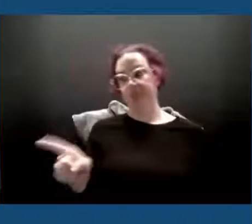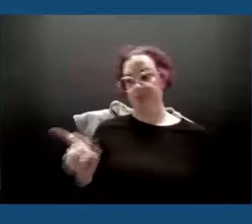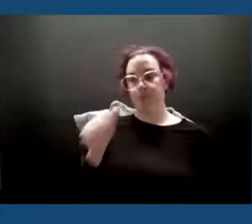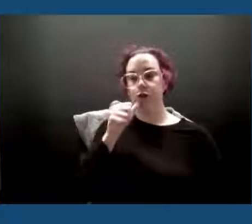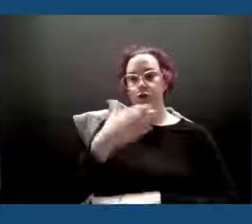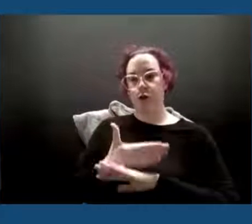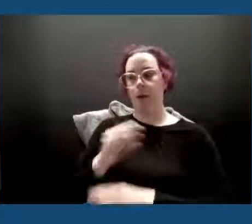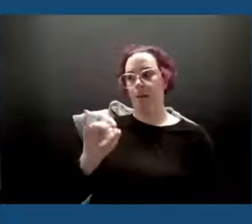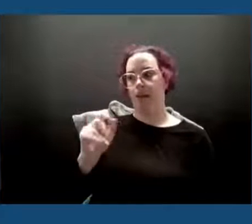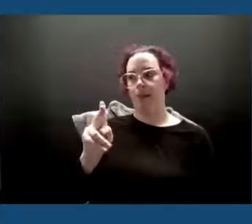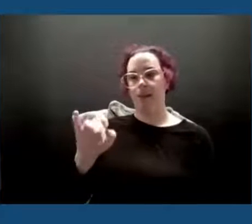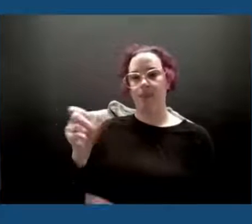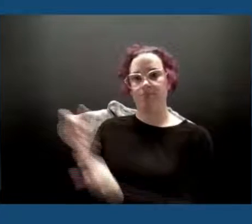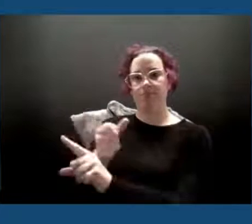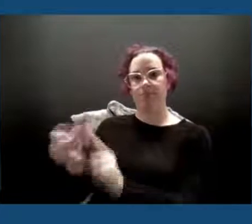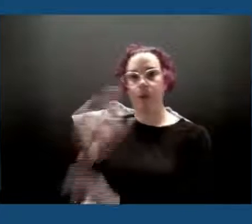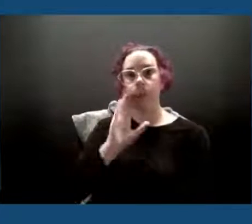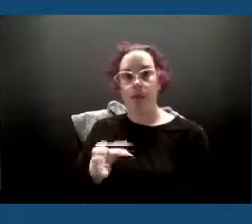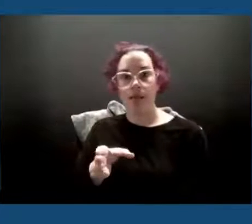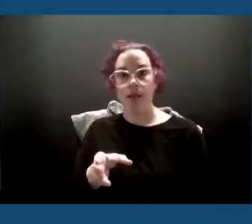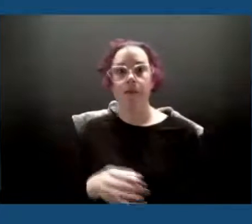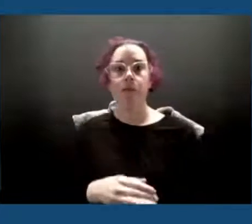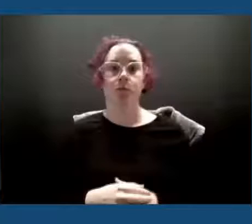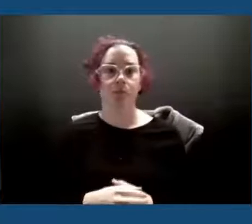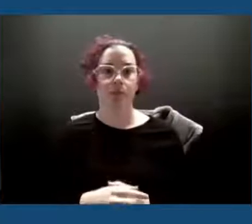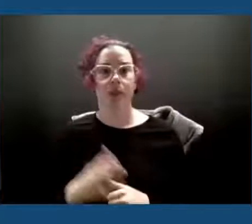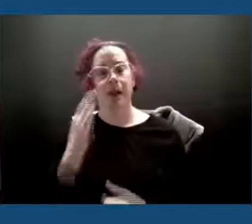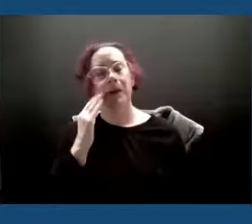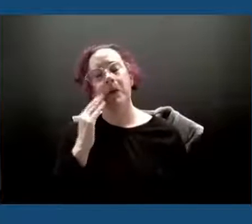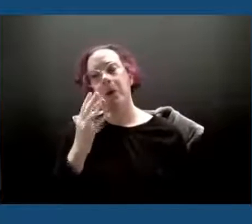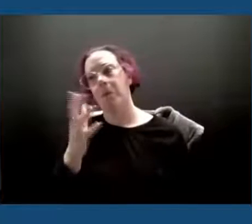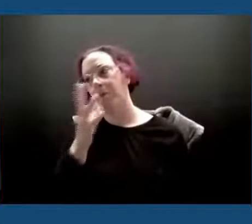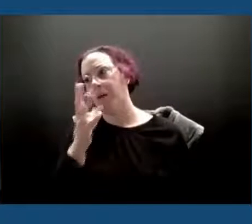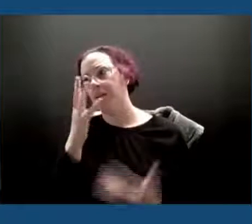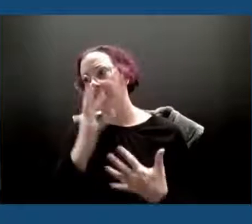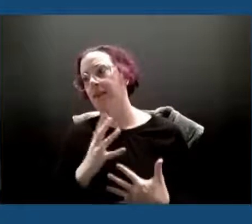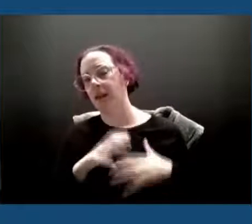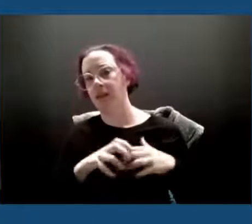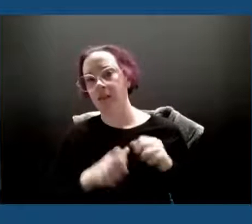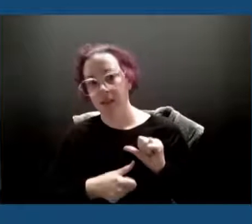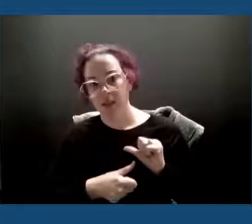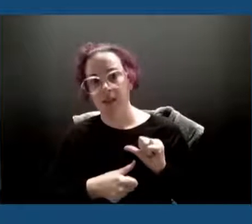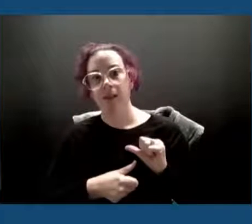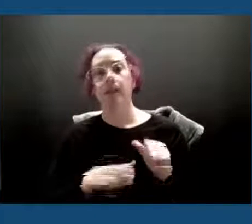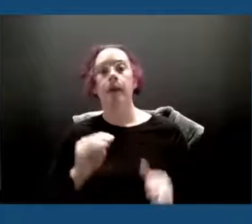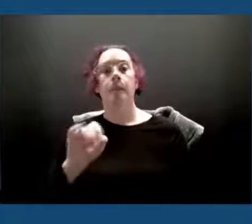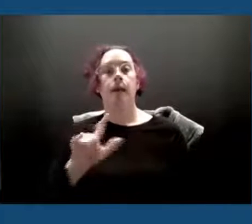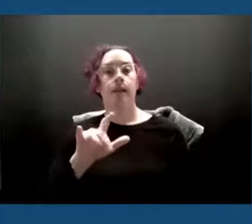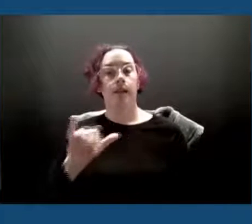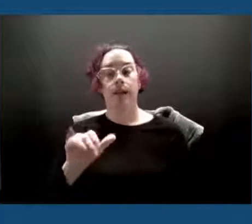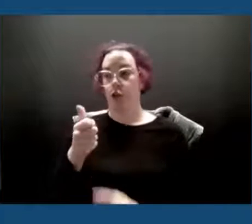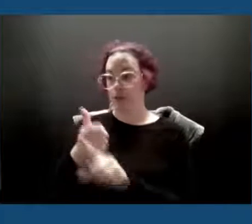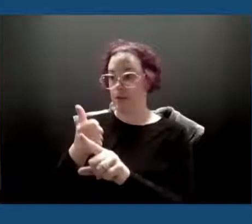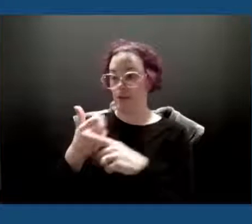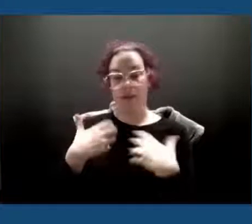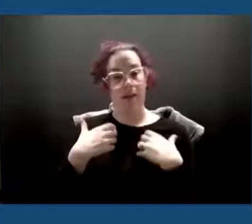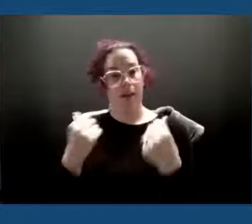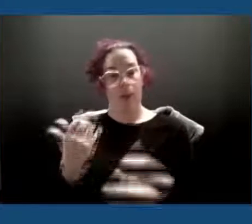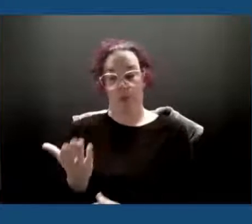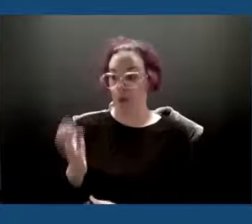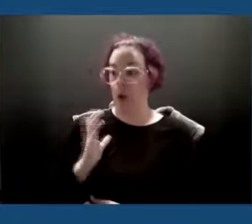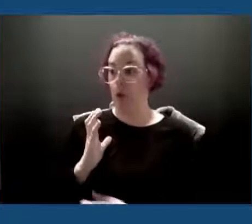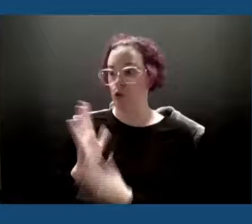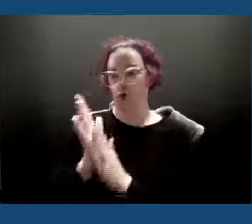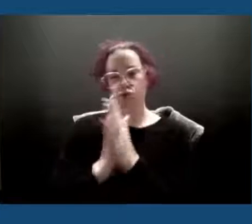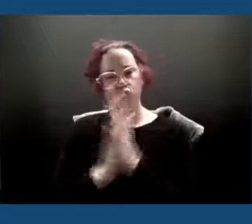Melanie, you'll tell us more about her, and I'm sorry you look sad, Mom. She was a health coach. She was passionate about life. She